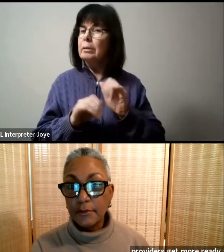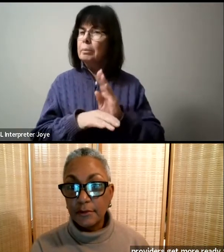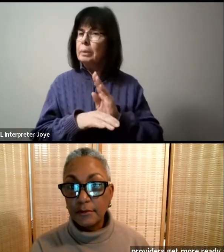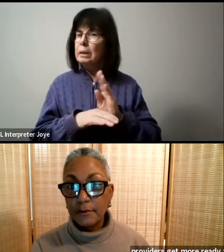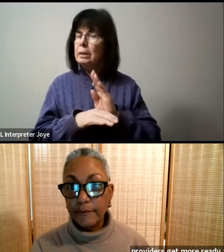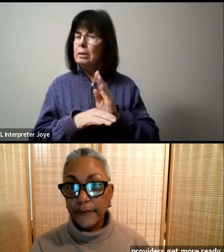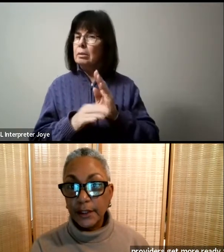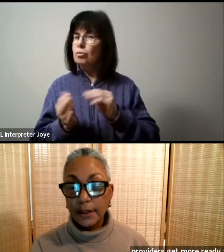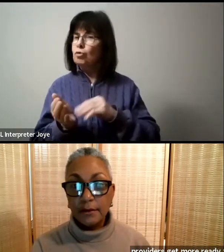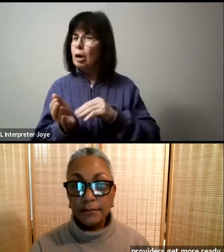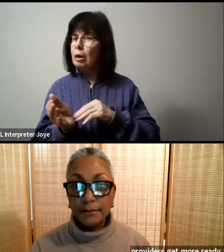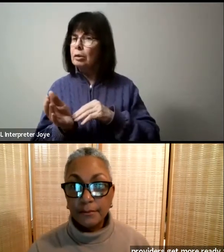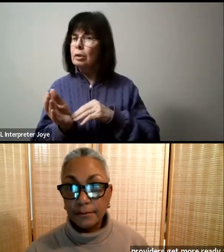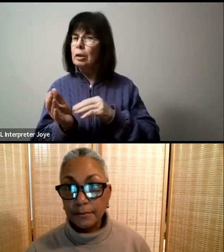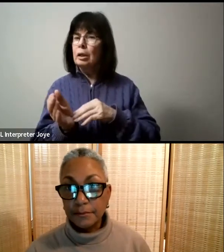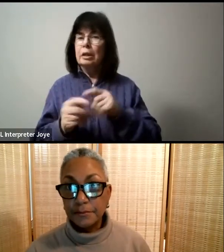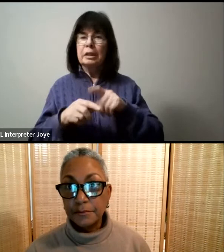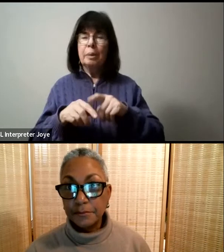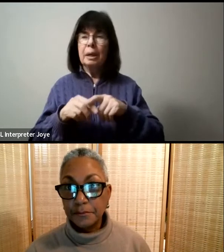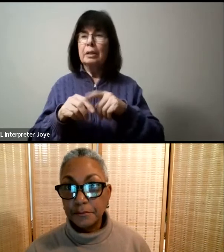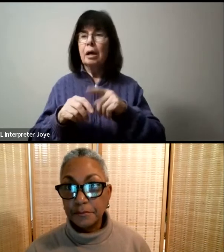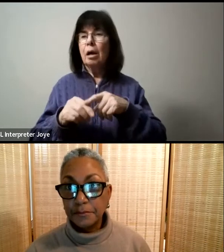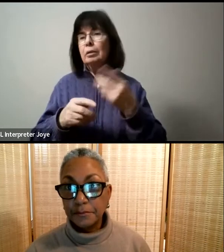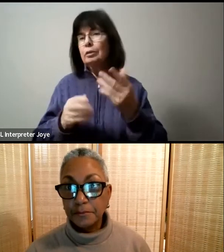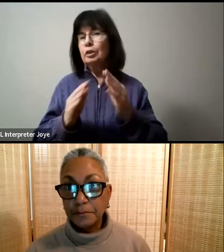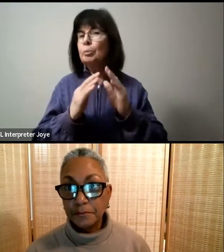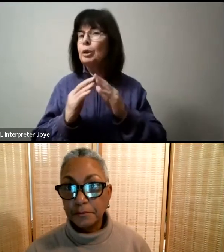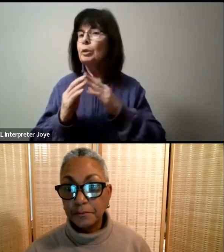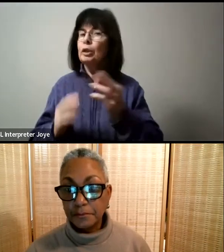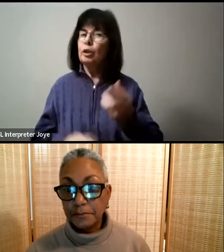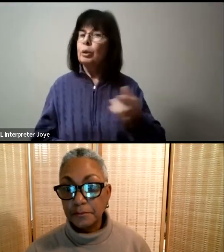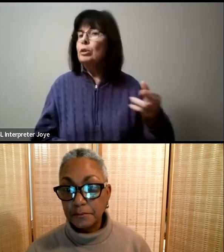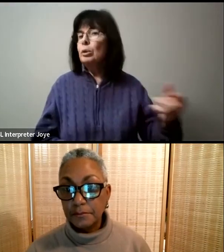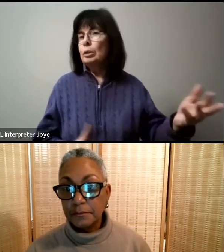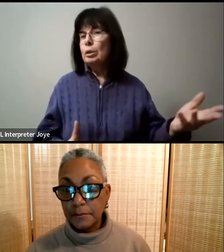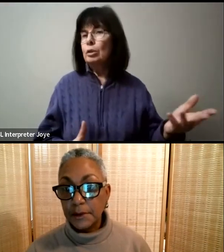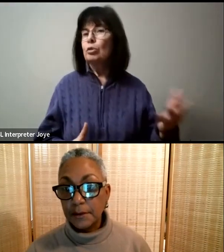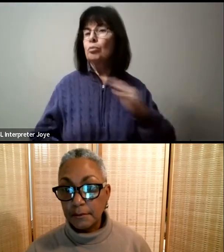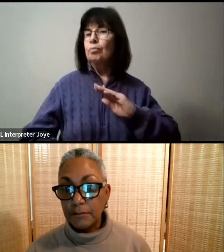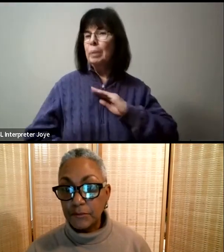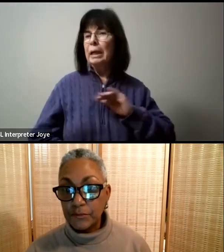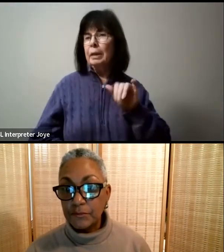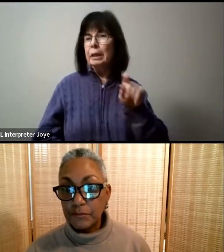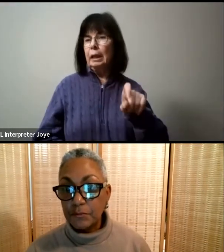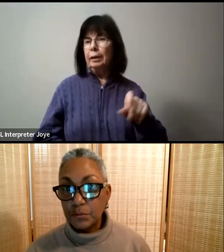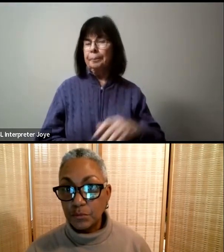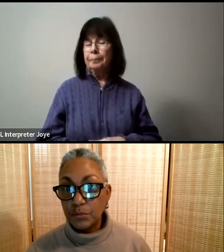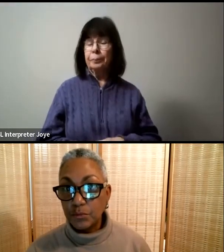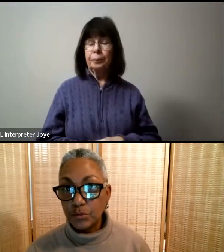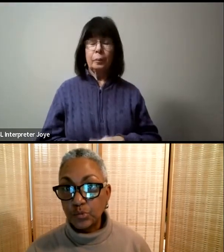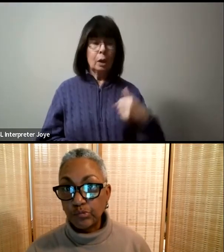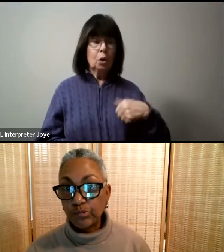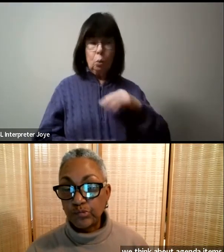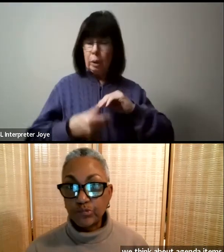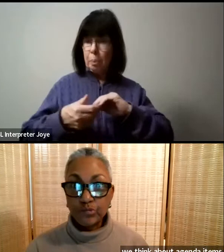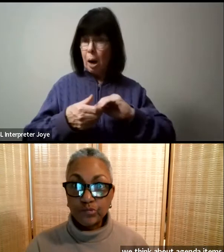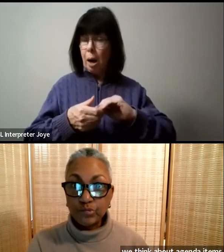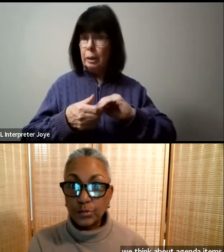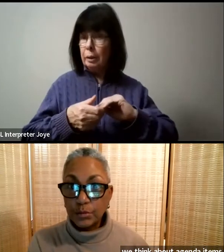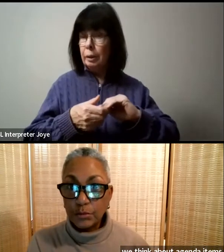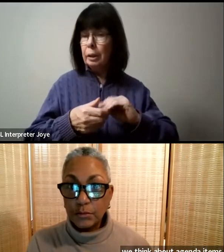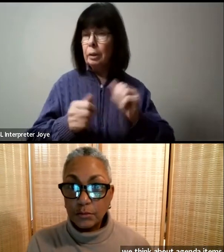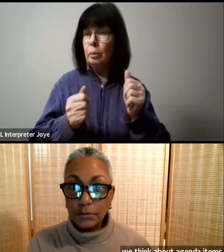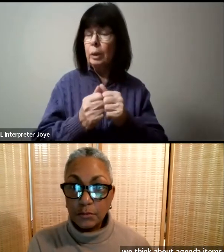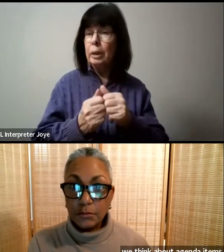resources, commercial pharmacies and others to meet that need still. We are partnering with, and